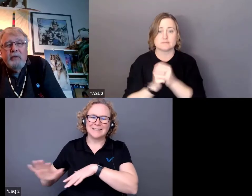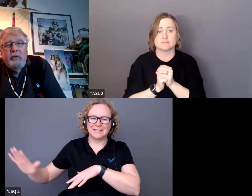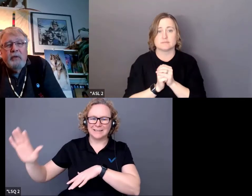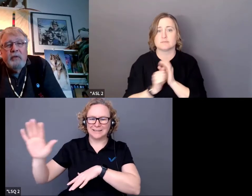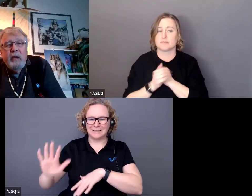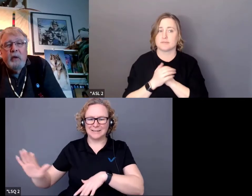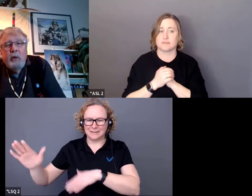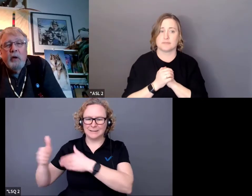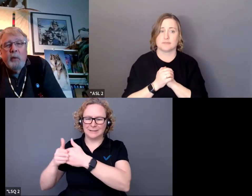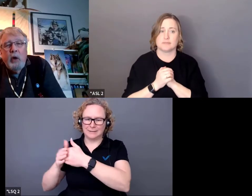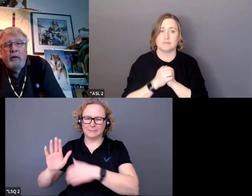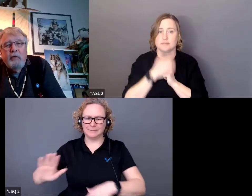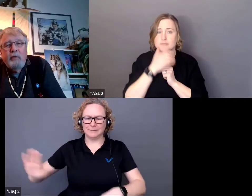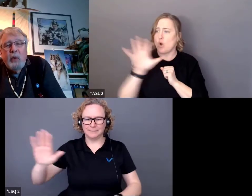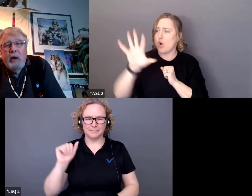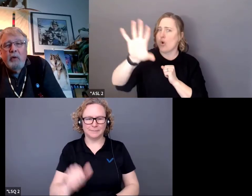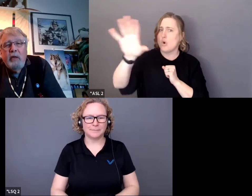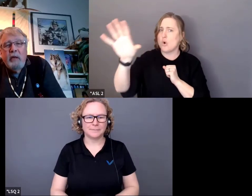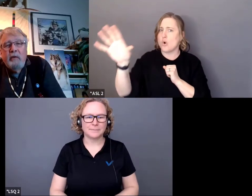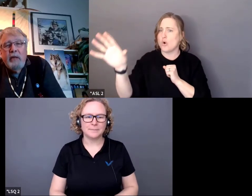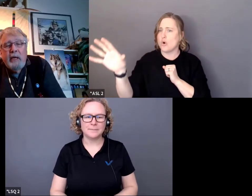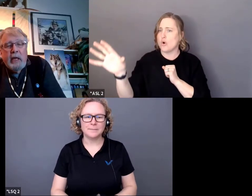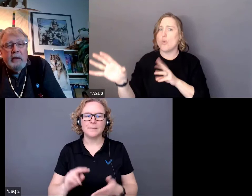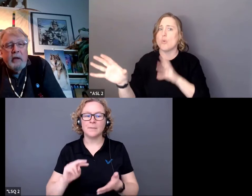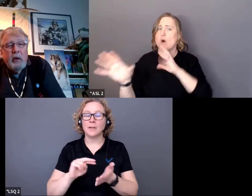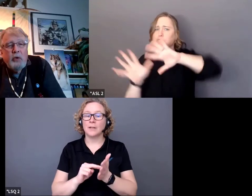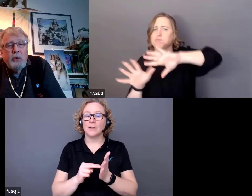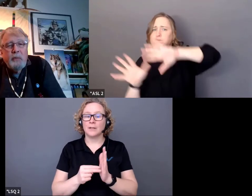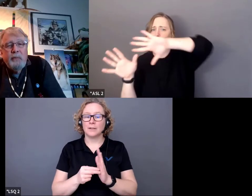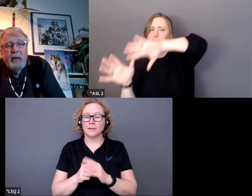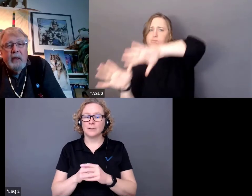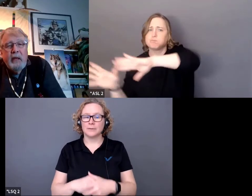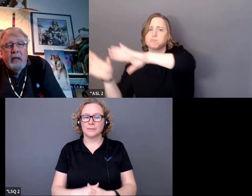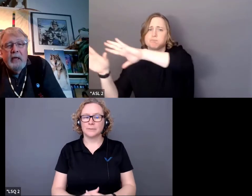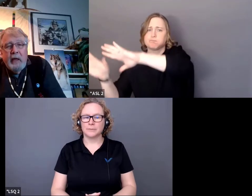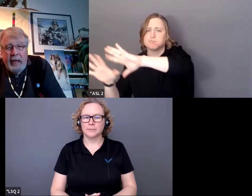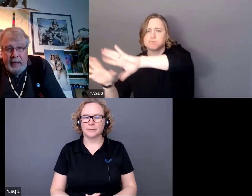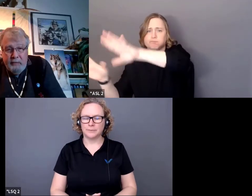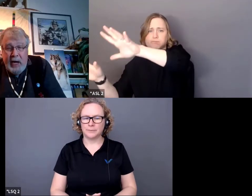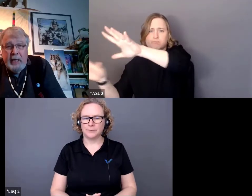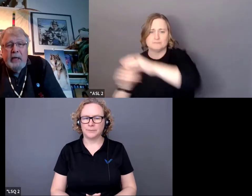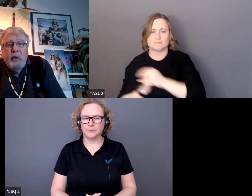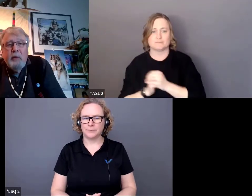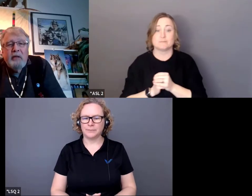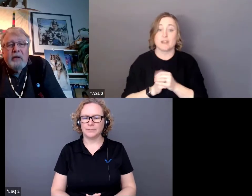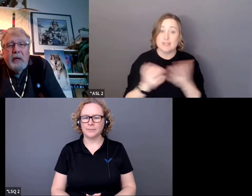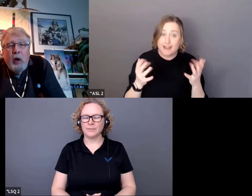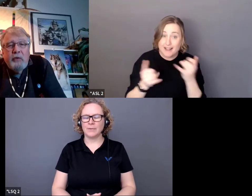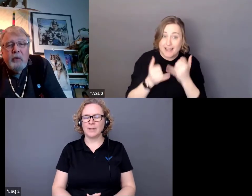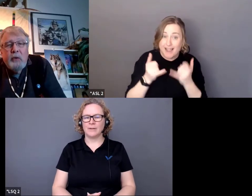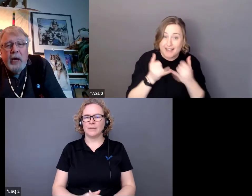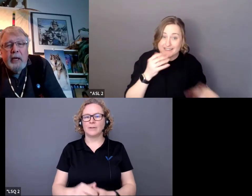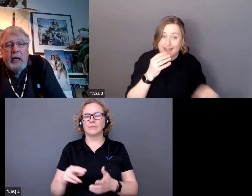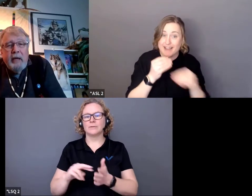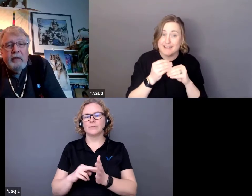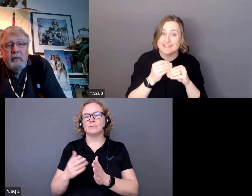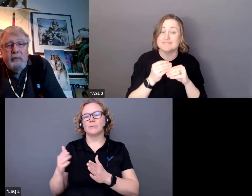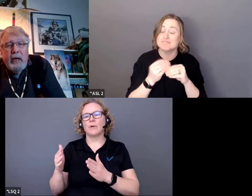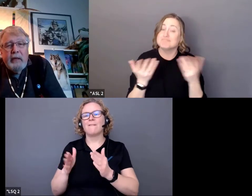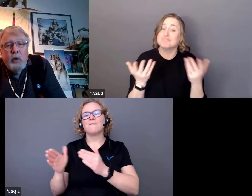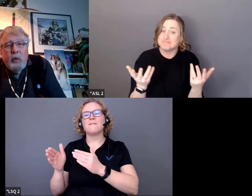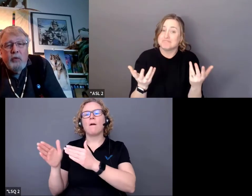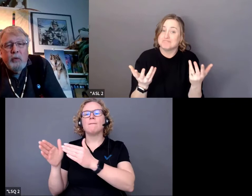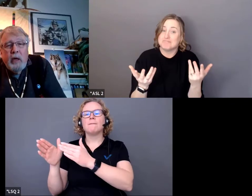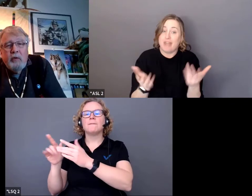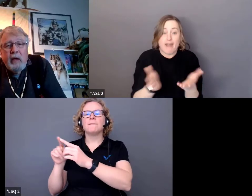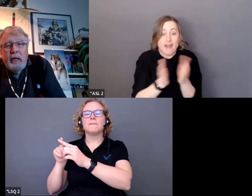Atlantic provinces, where the waters flow out into the Atlantic Ocean. And then finally, we must also recognize and